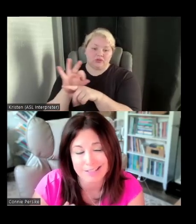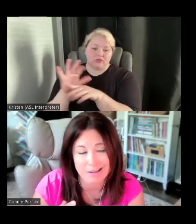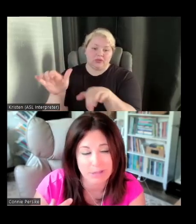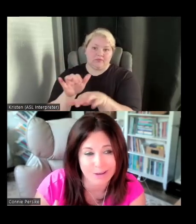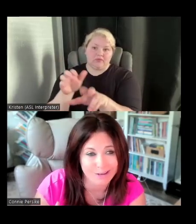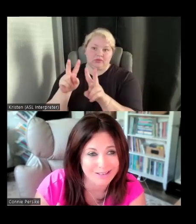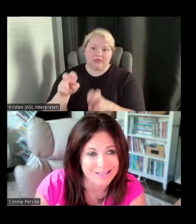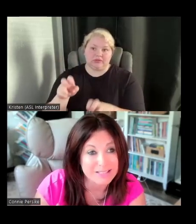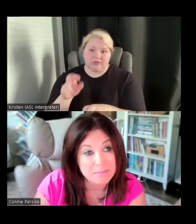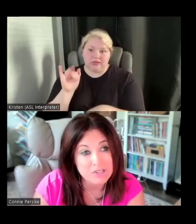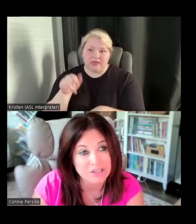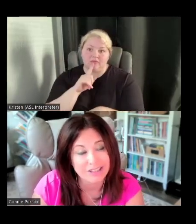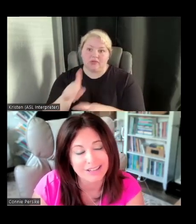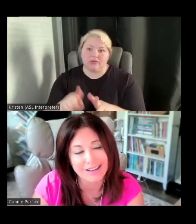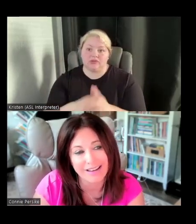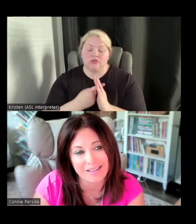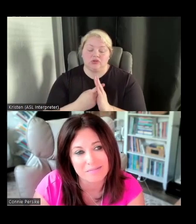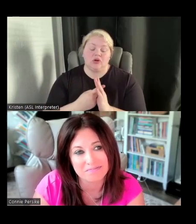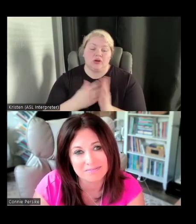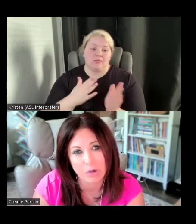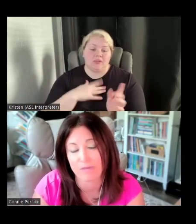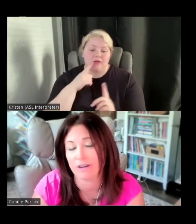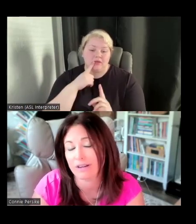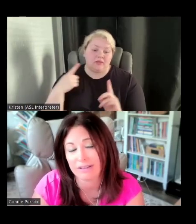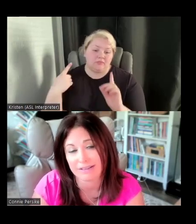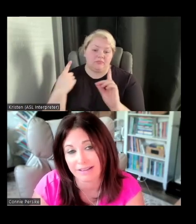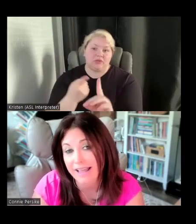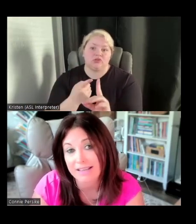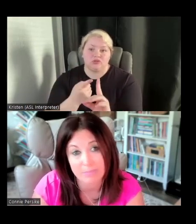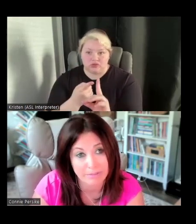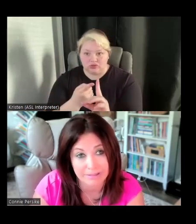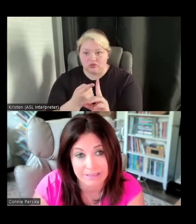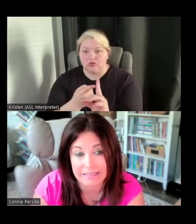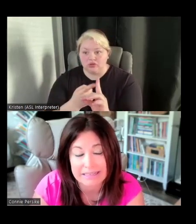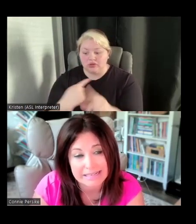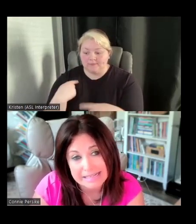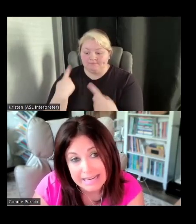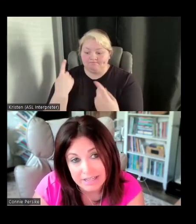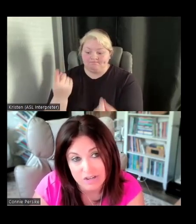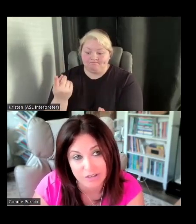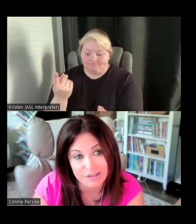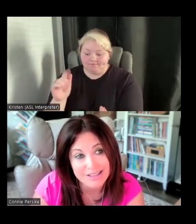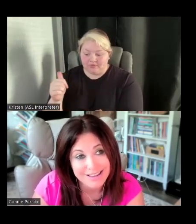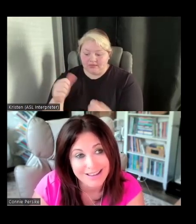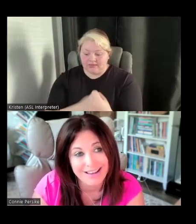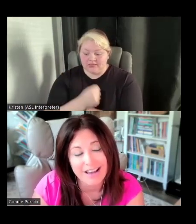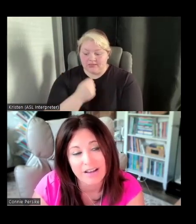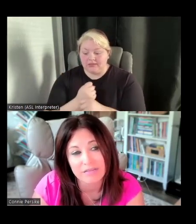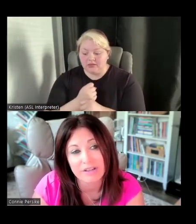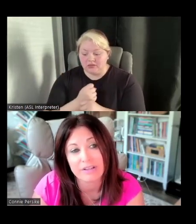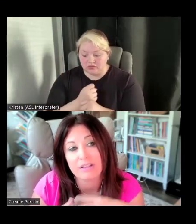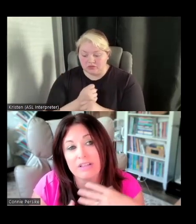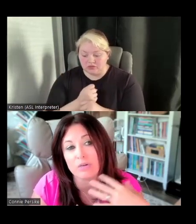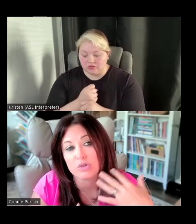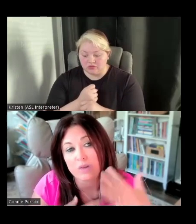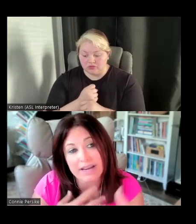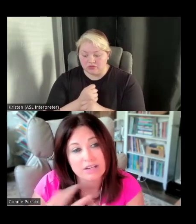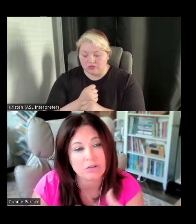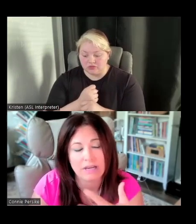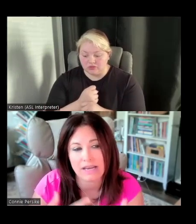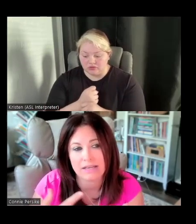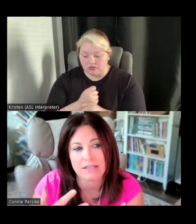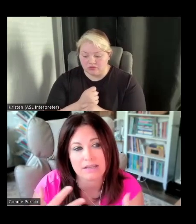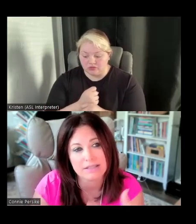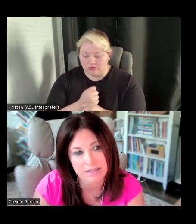basically set me out on this mission over the last probably 10 years of, trying